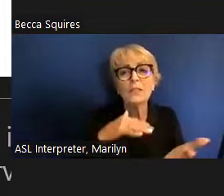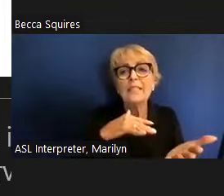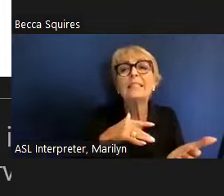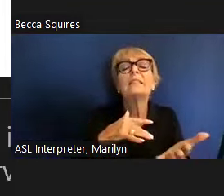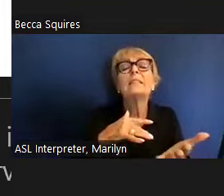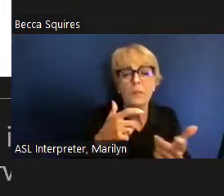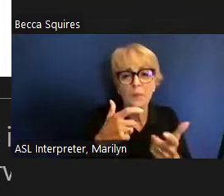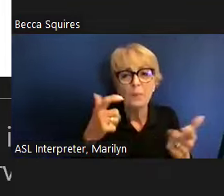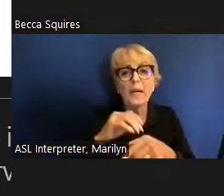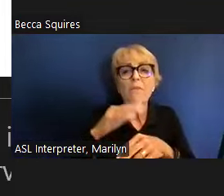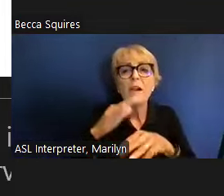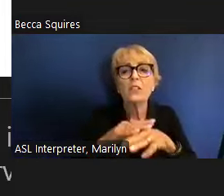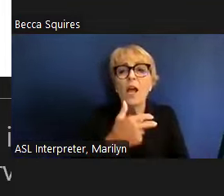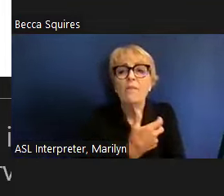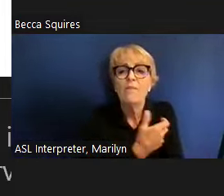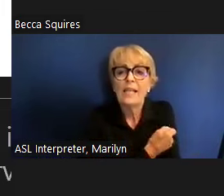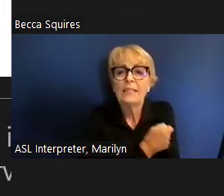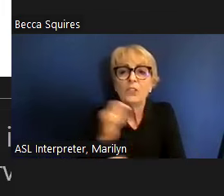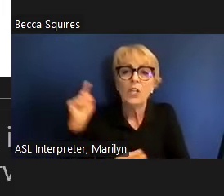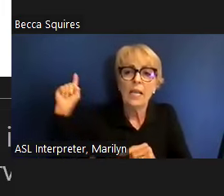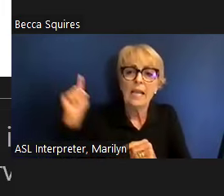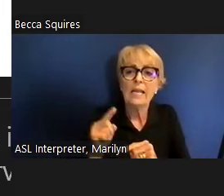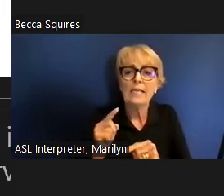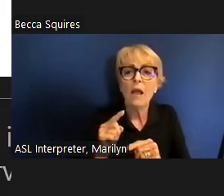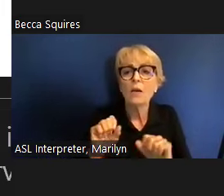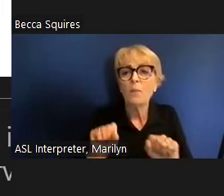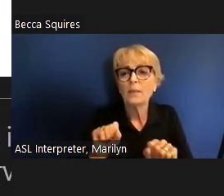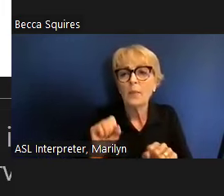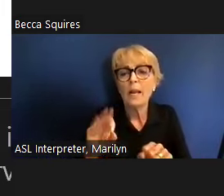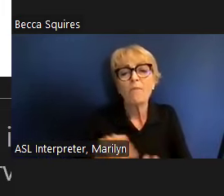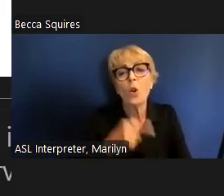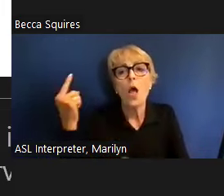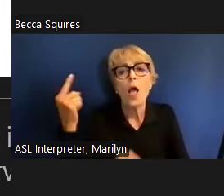vaccinated on cutting down your chance of getting long COVID.